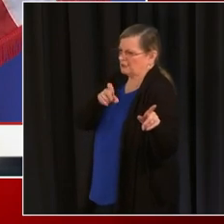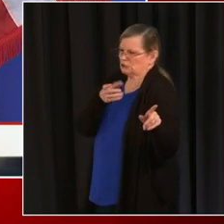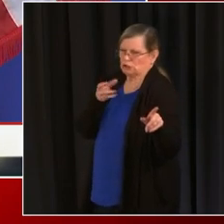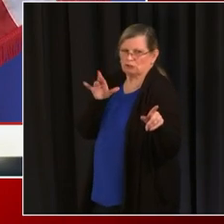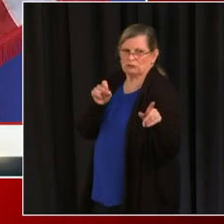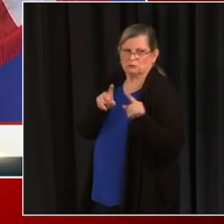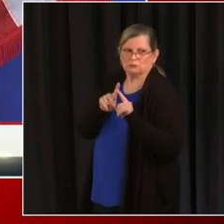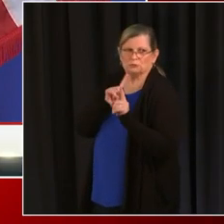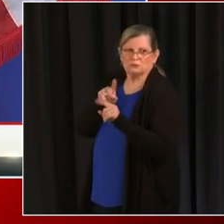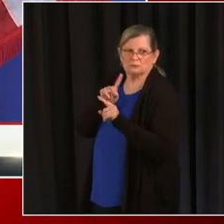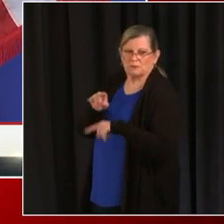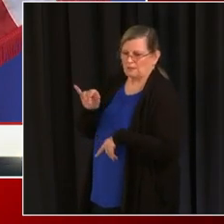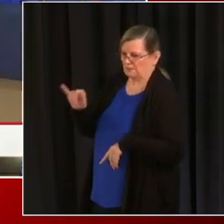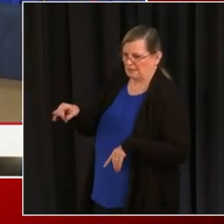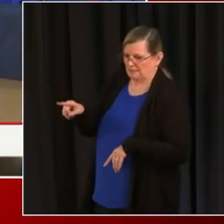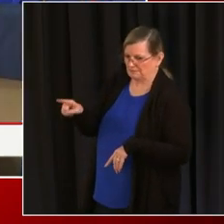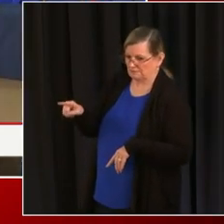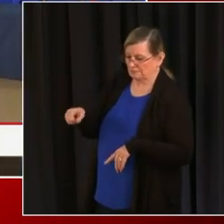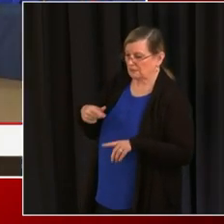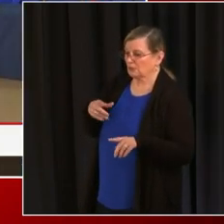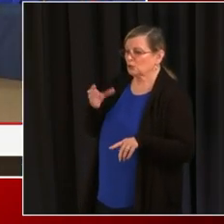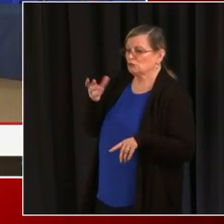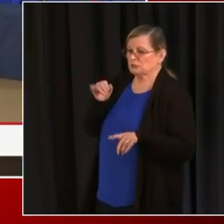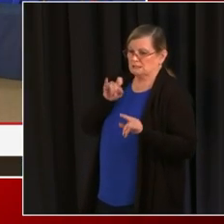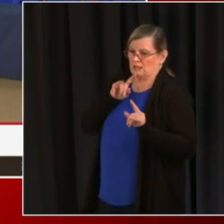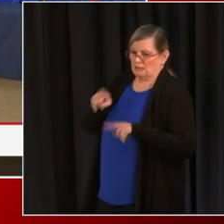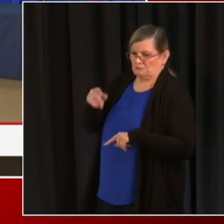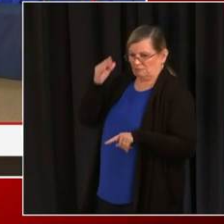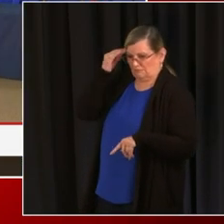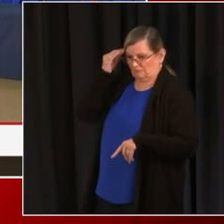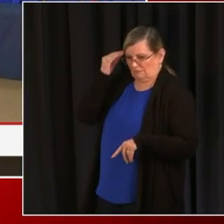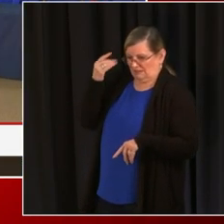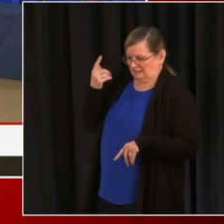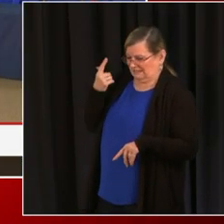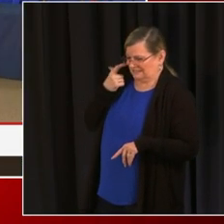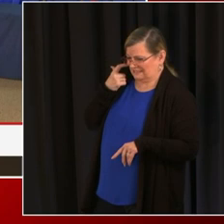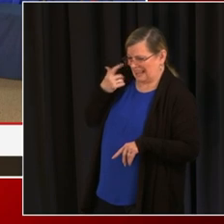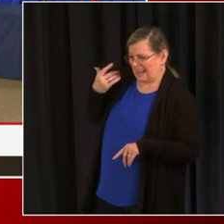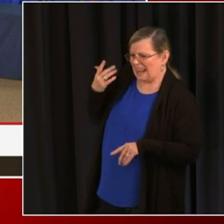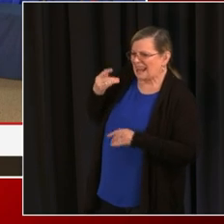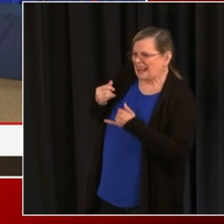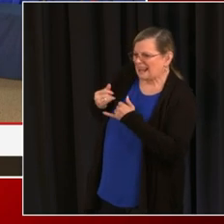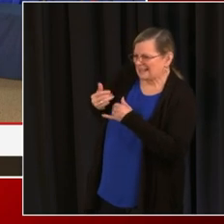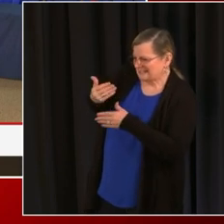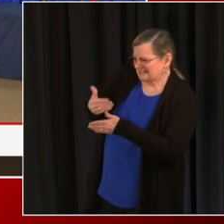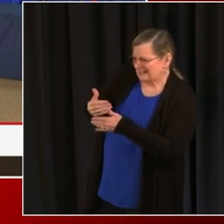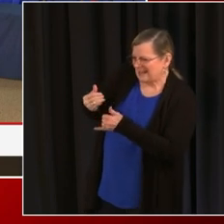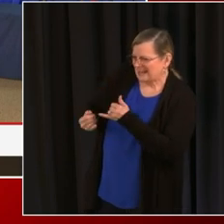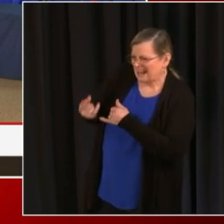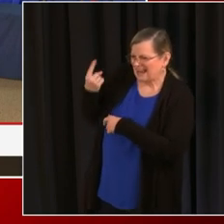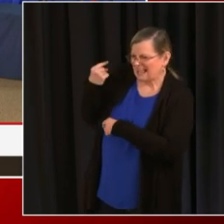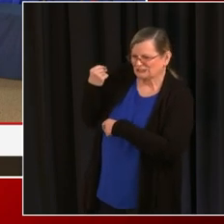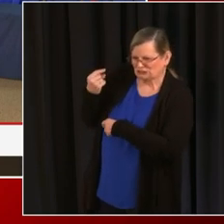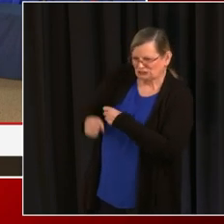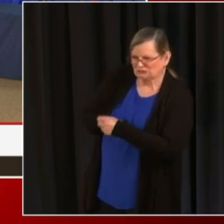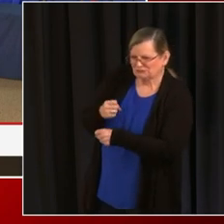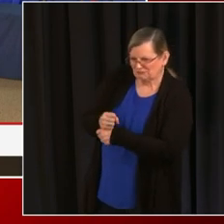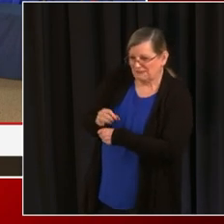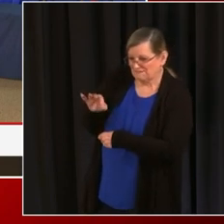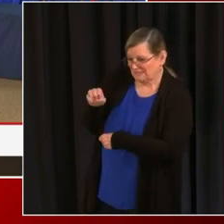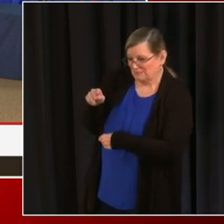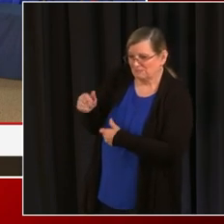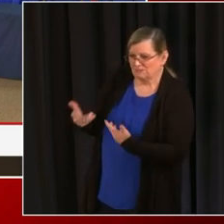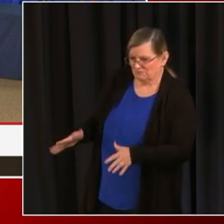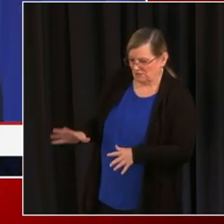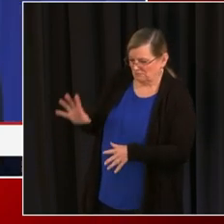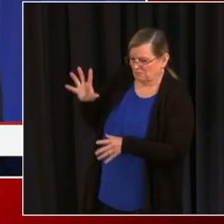Yeah, thanks, Amanda, for the question. As you know, we late last year asked and requested of FEMA to be part of its pilot